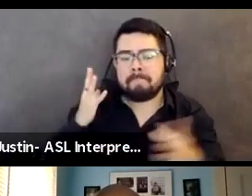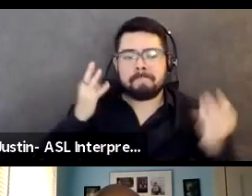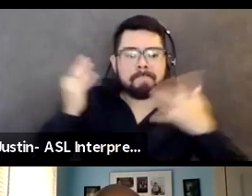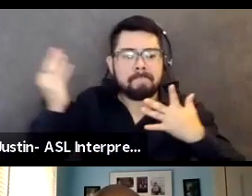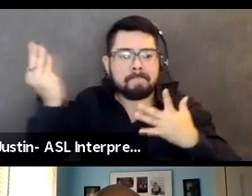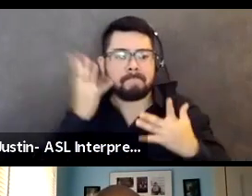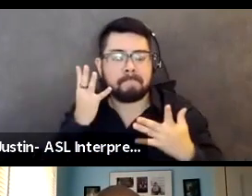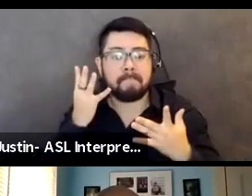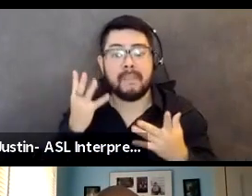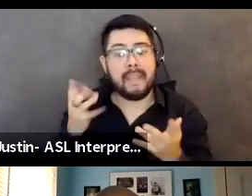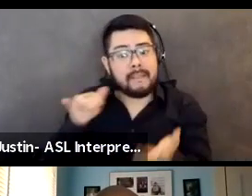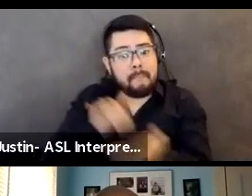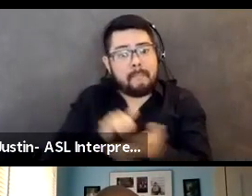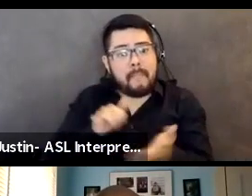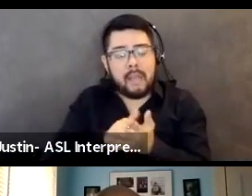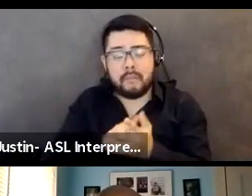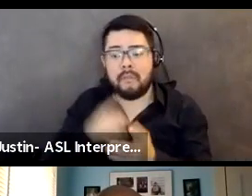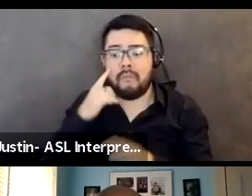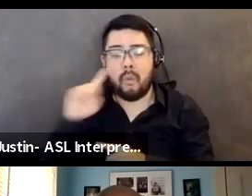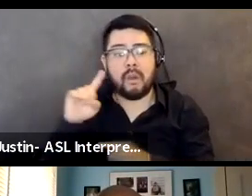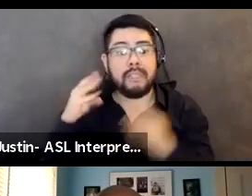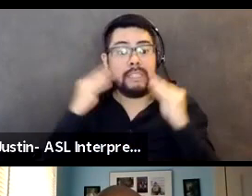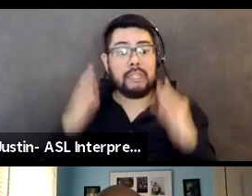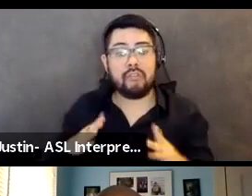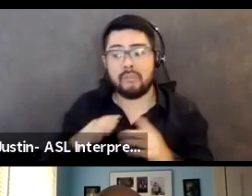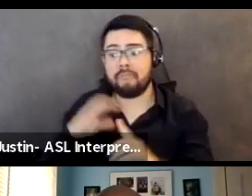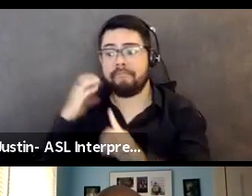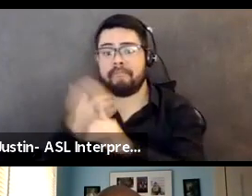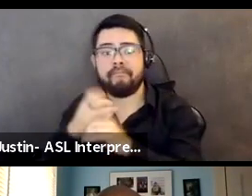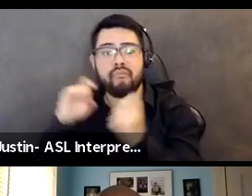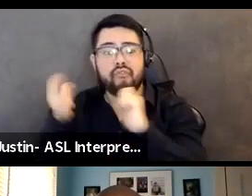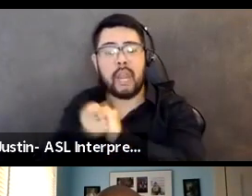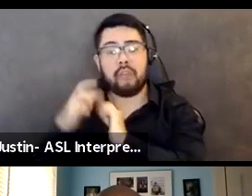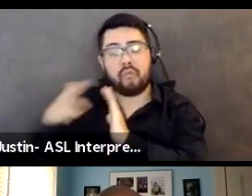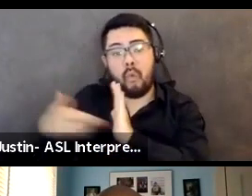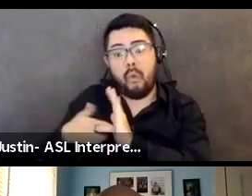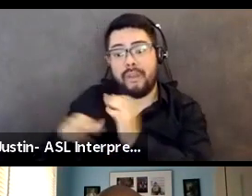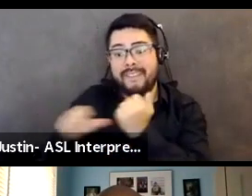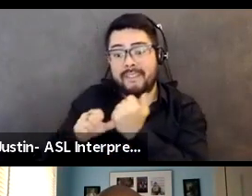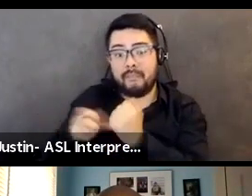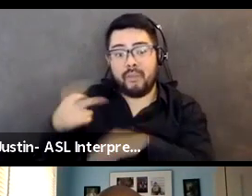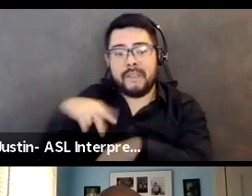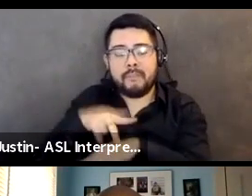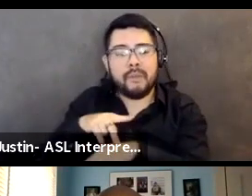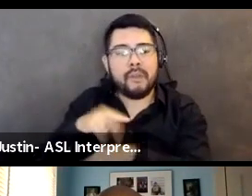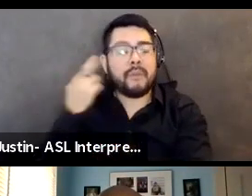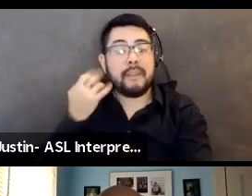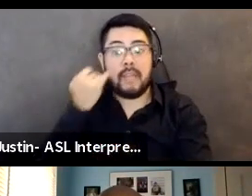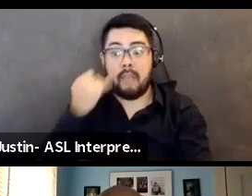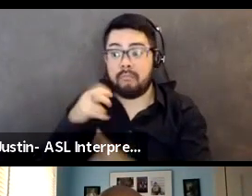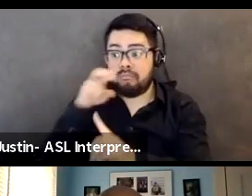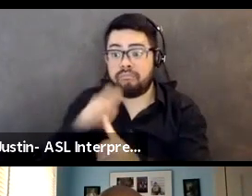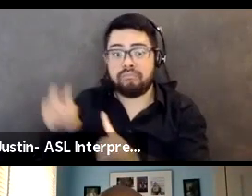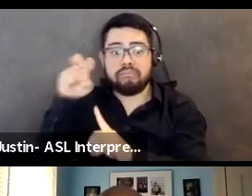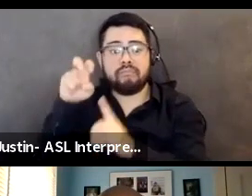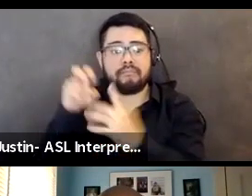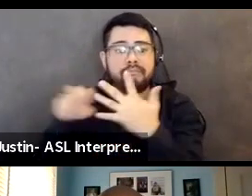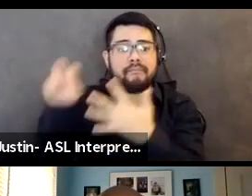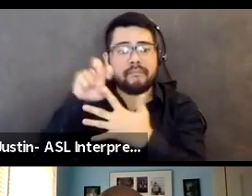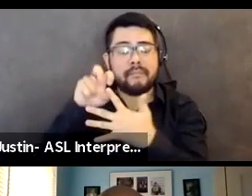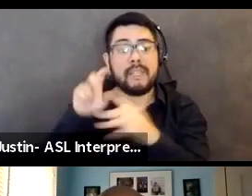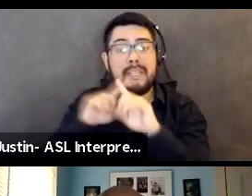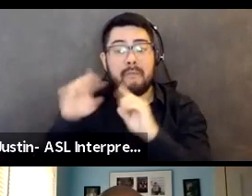can't get good teachers to become assistant principals because those teachers don't want to take the pay cut that becoming an assistant principal would